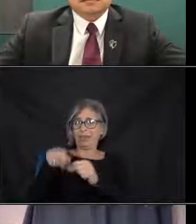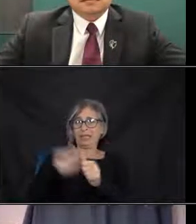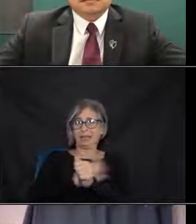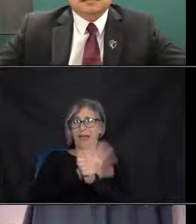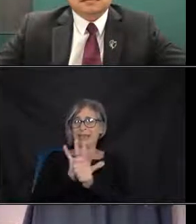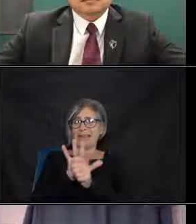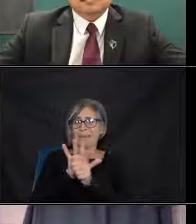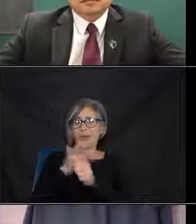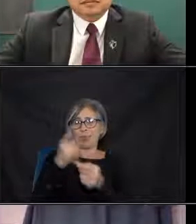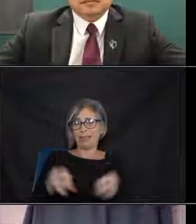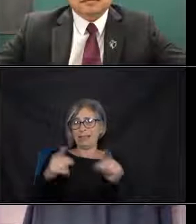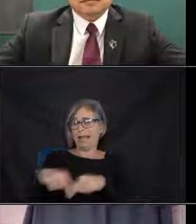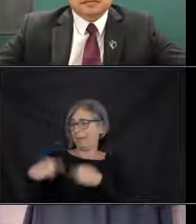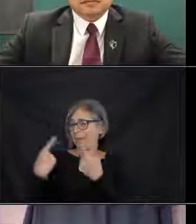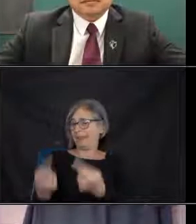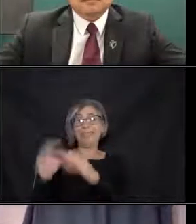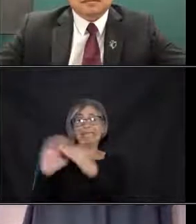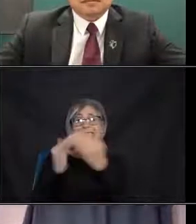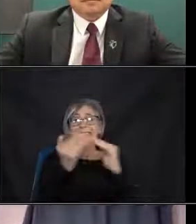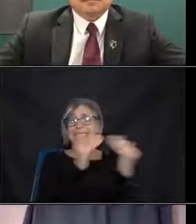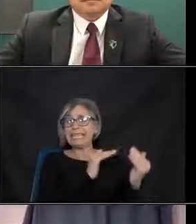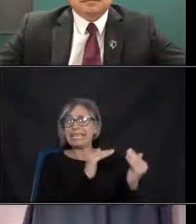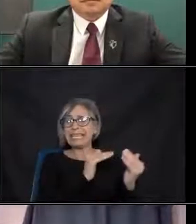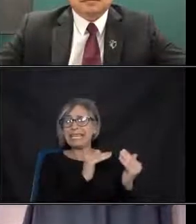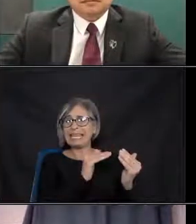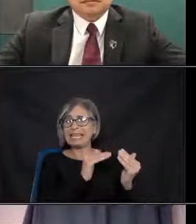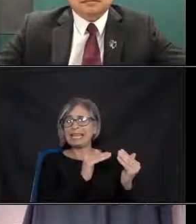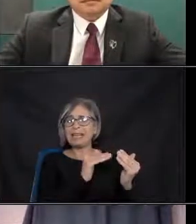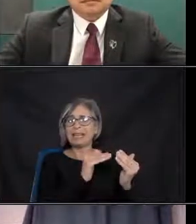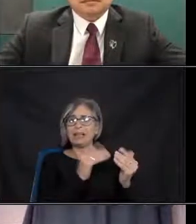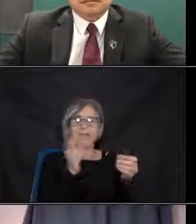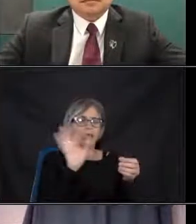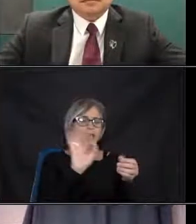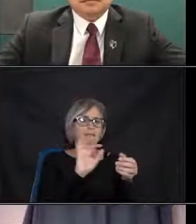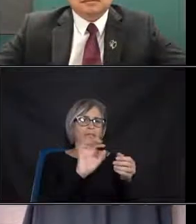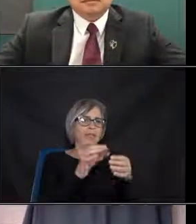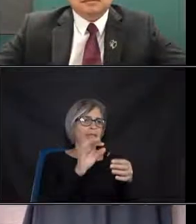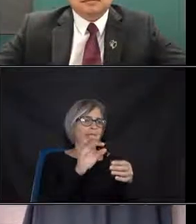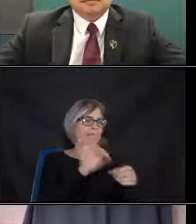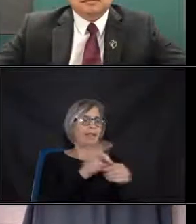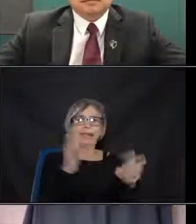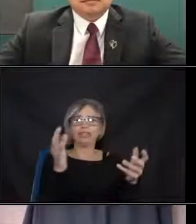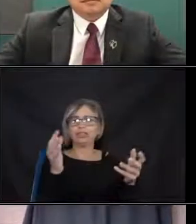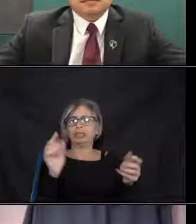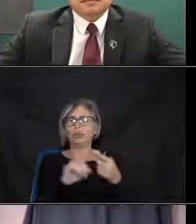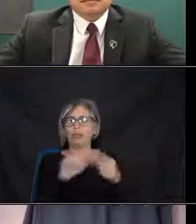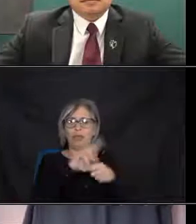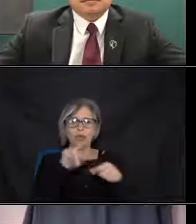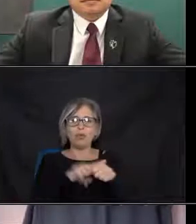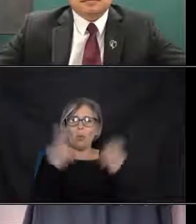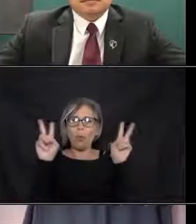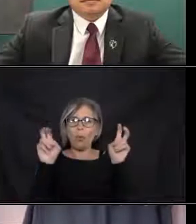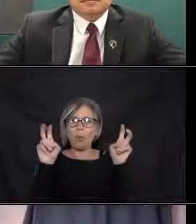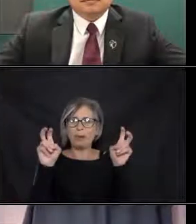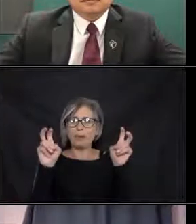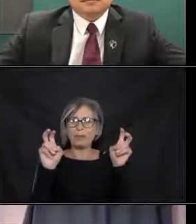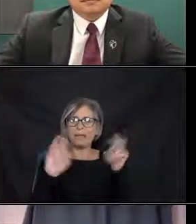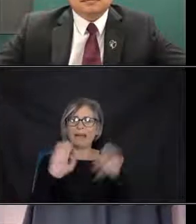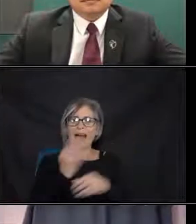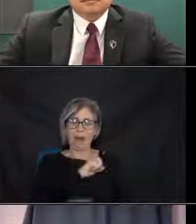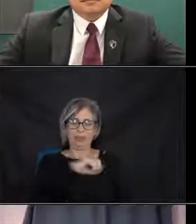what it has done to our city in terms of disruption and of just the norm. Our